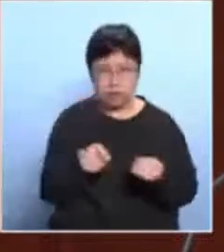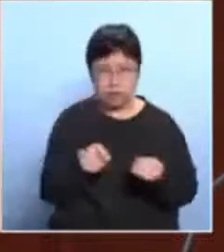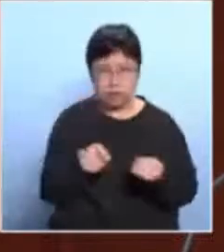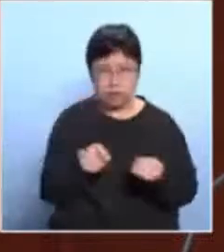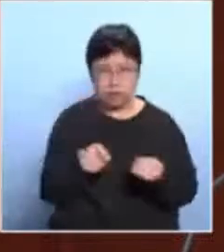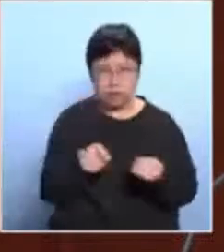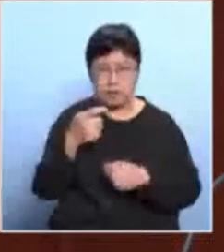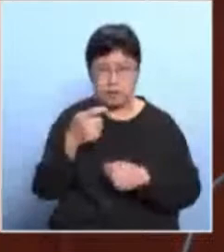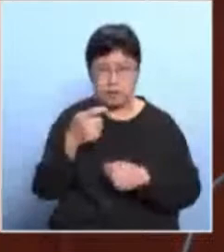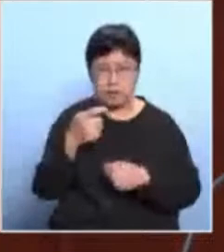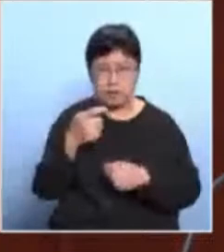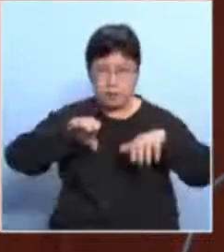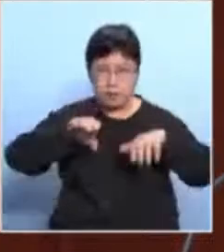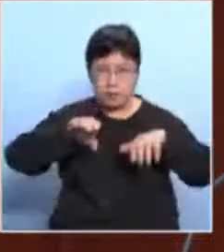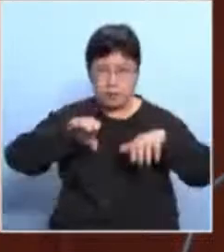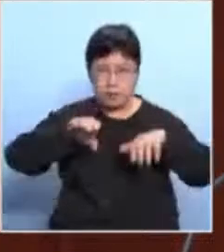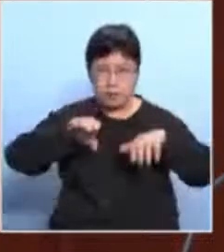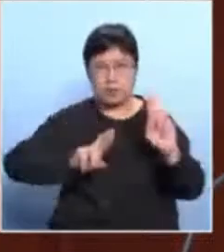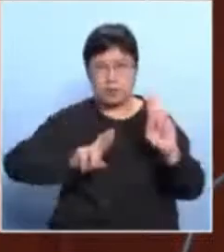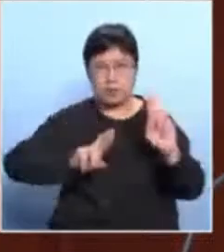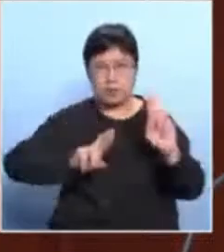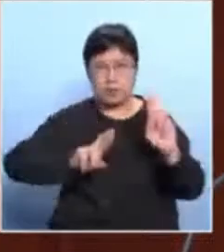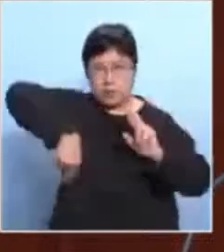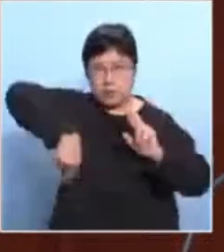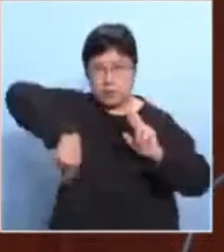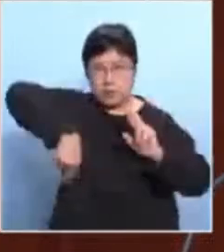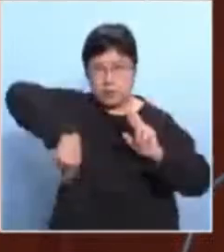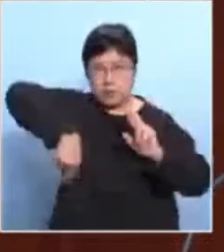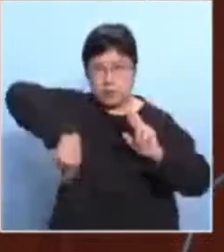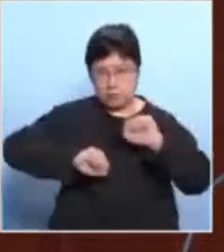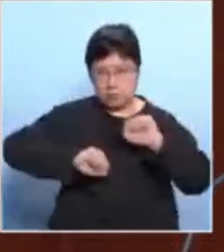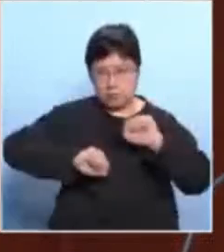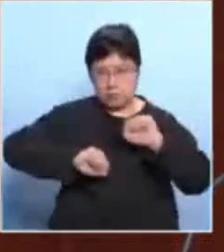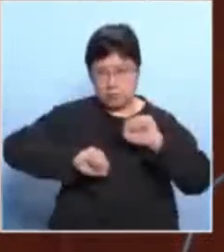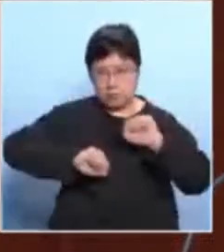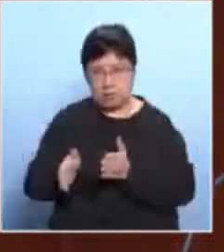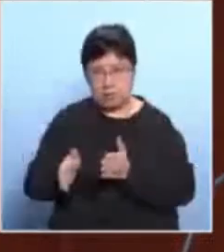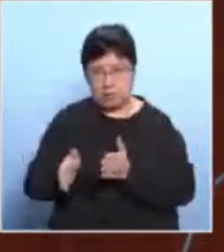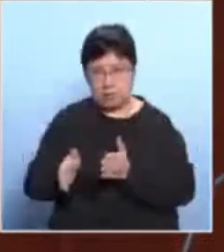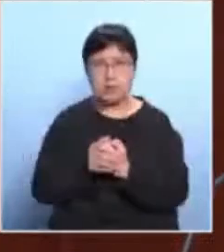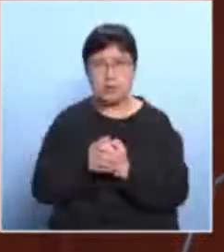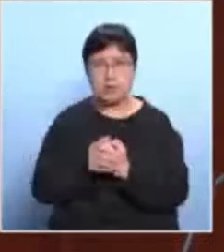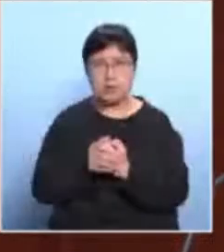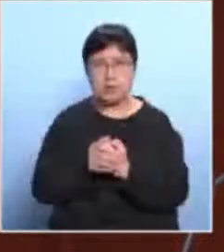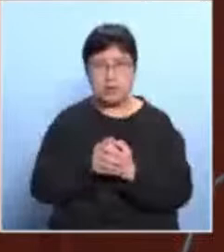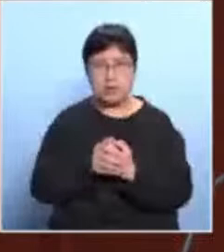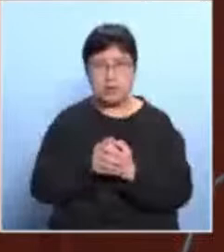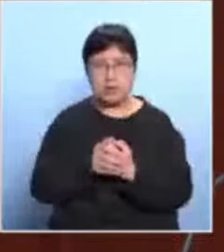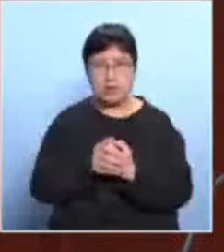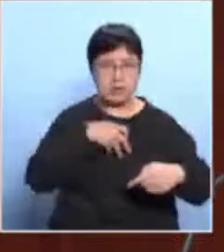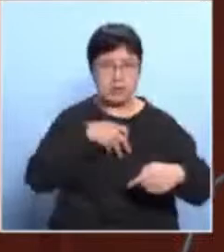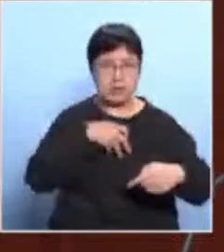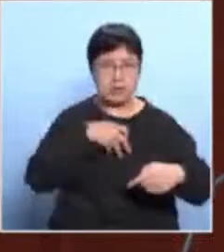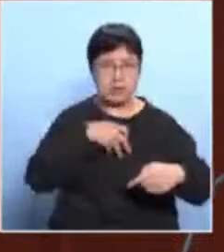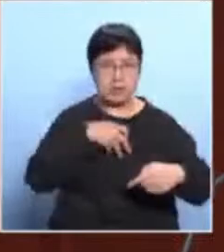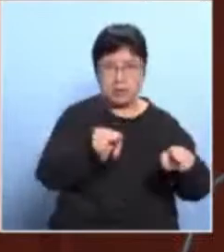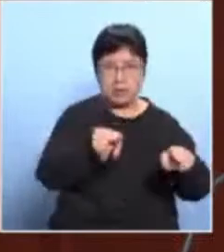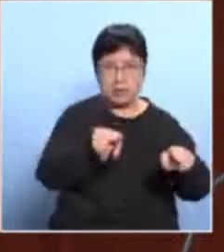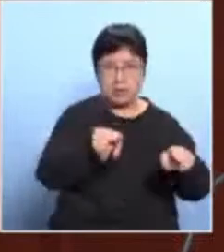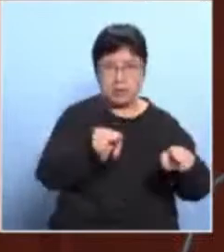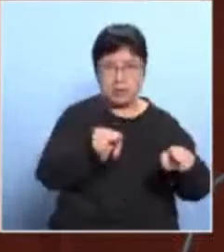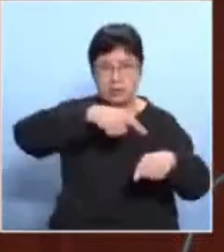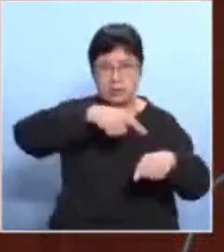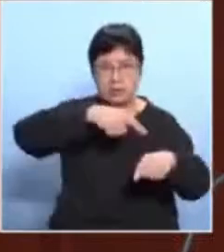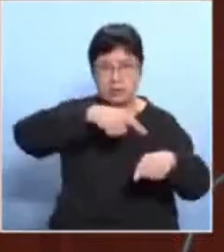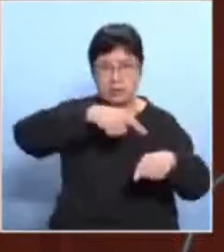the Northern Metropolis. It will integrate deeply with the planning of Shenzhen and other GBA cities. From